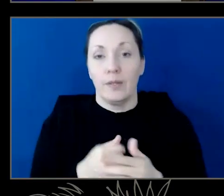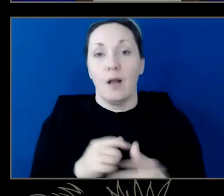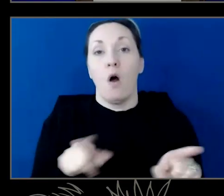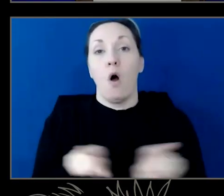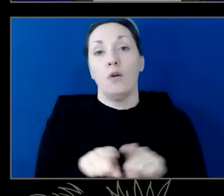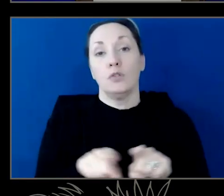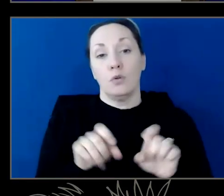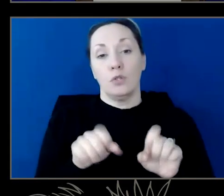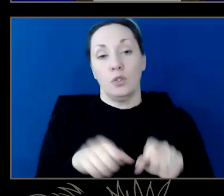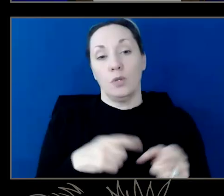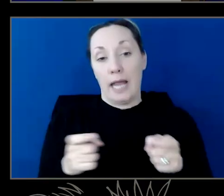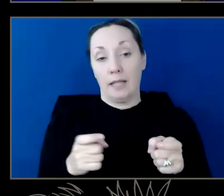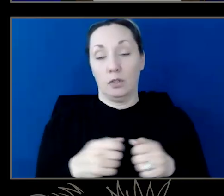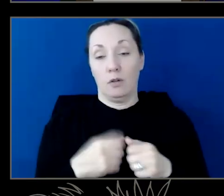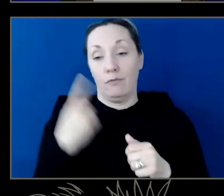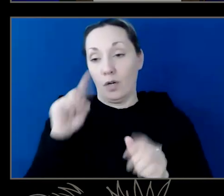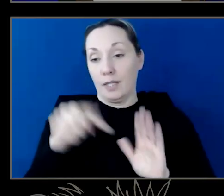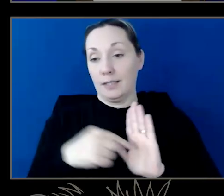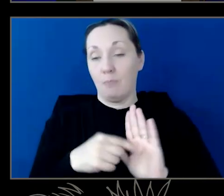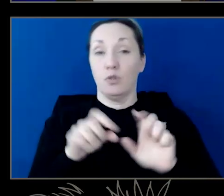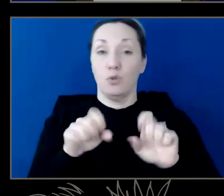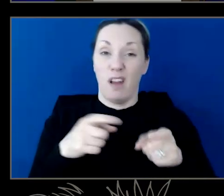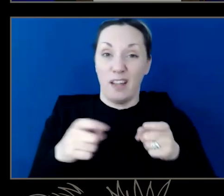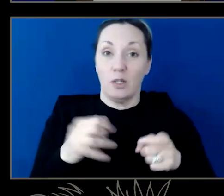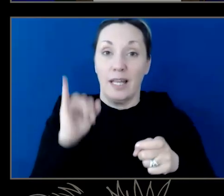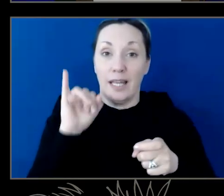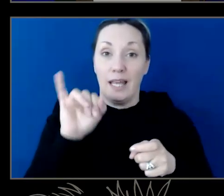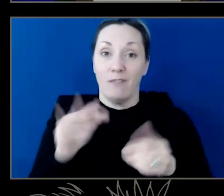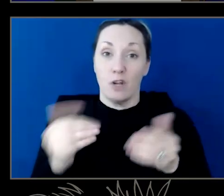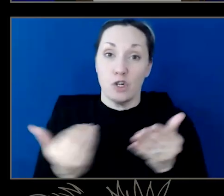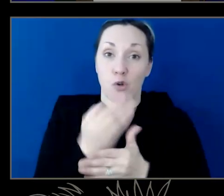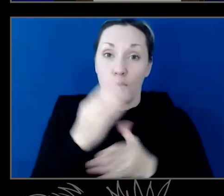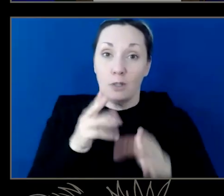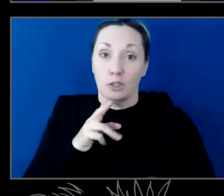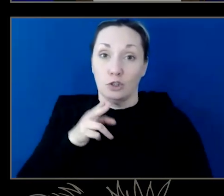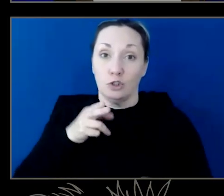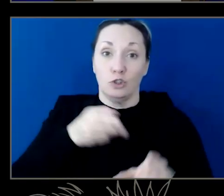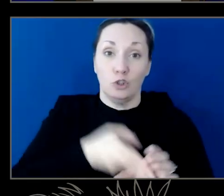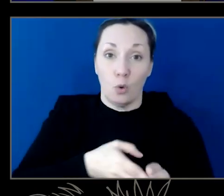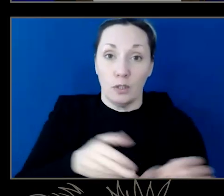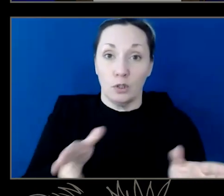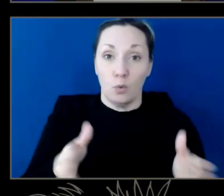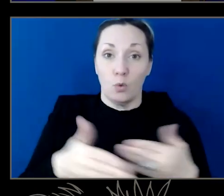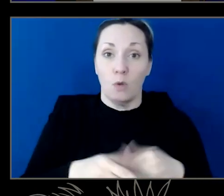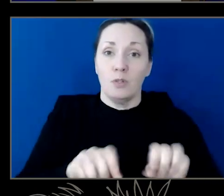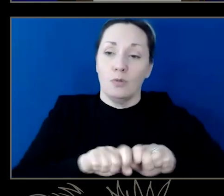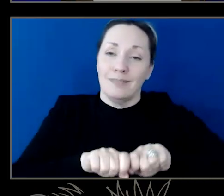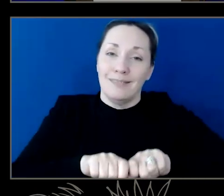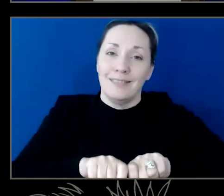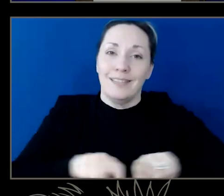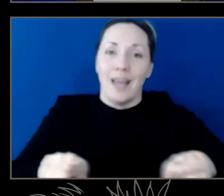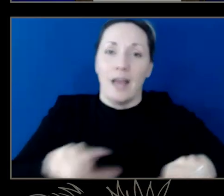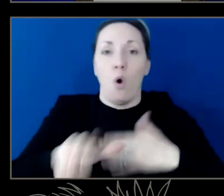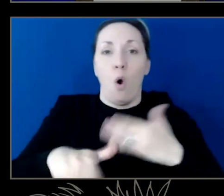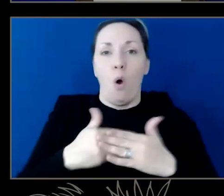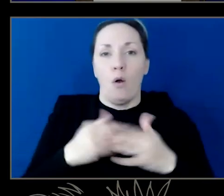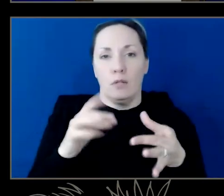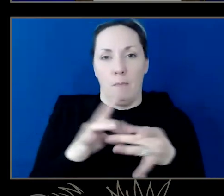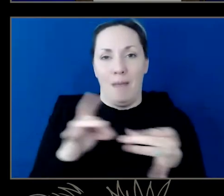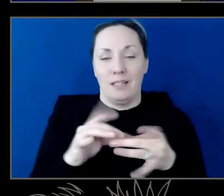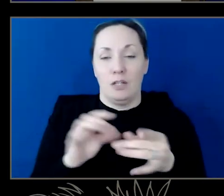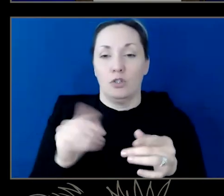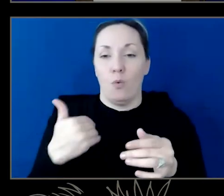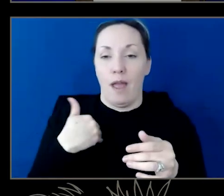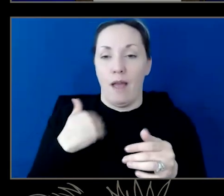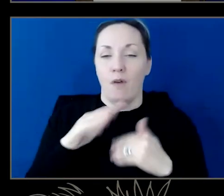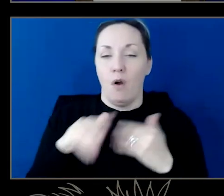also, you can handle, for example, if a new person joins the room, you can send all of the messages so that it will have all of